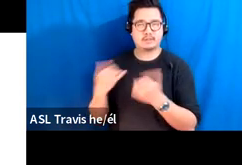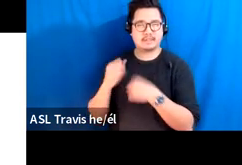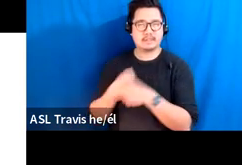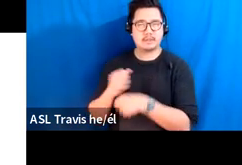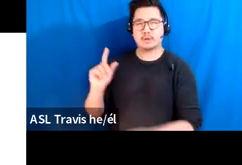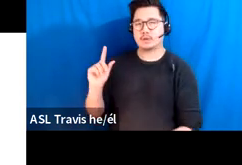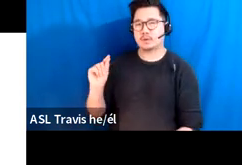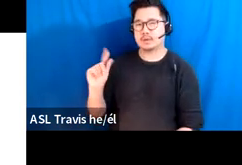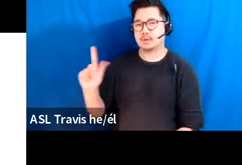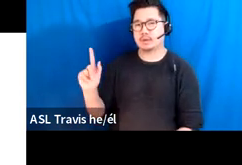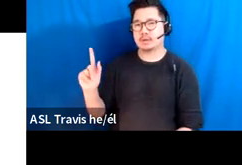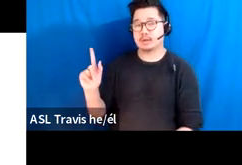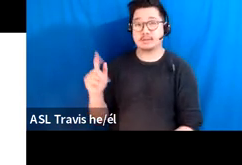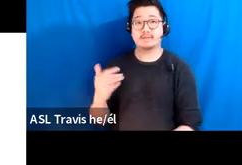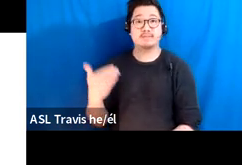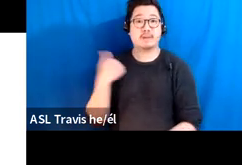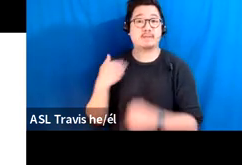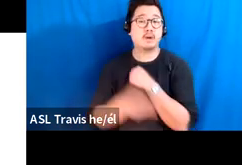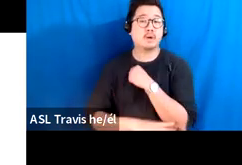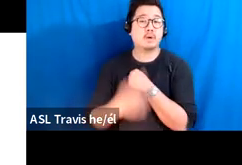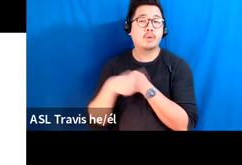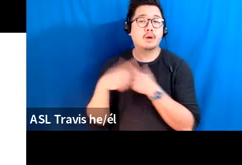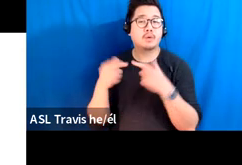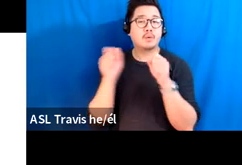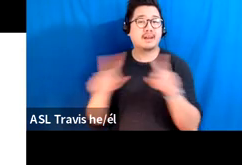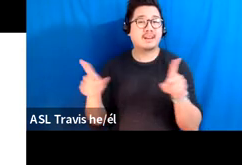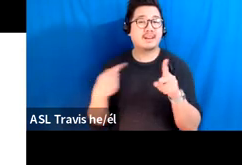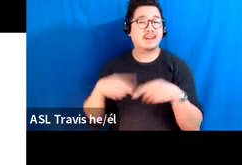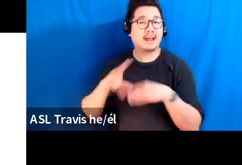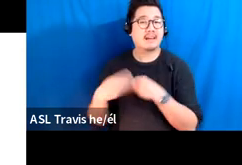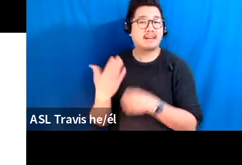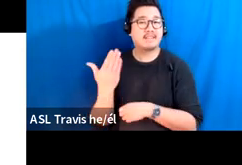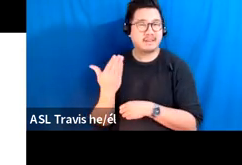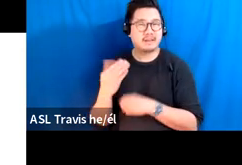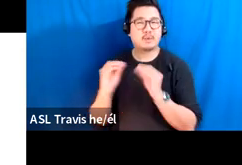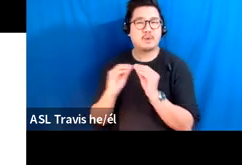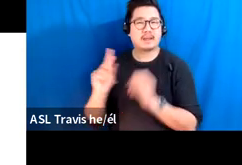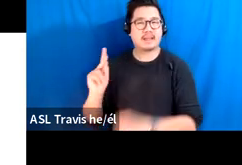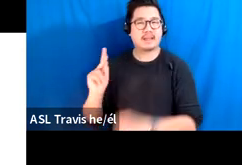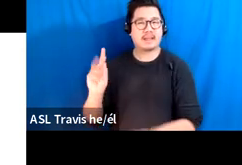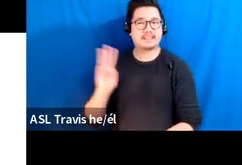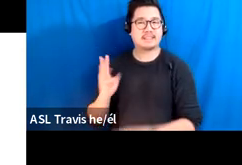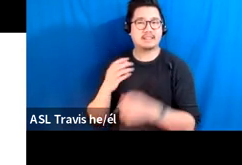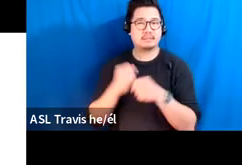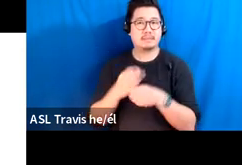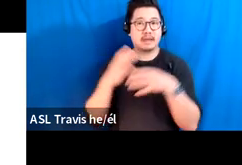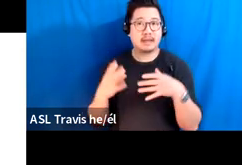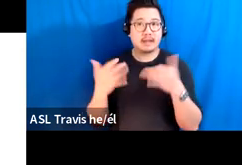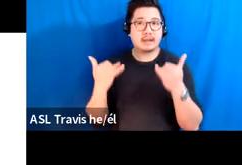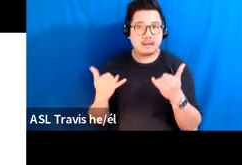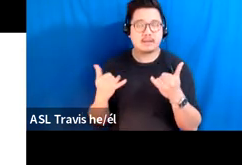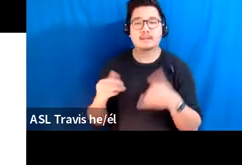we made an announcement earlier this fall about 15 additional k-6 expansions and we have 14 more schools to